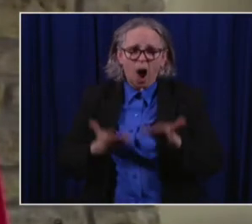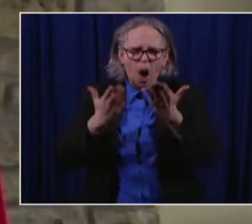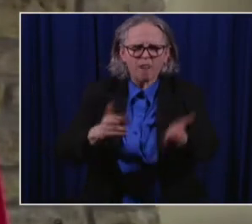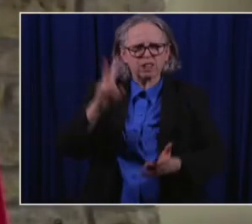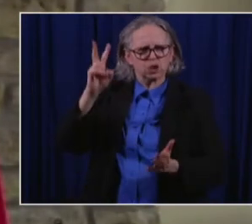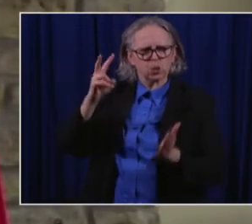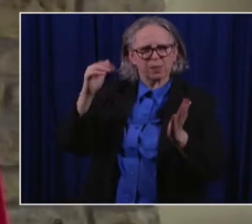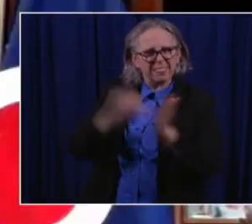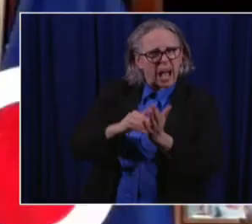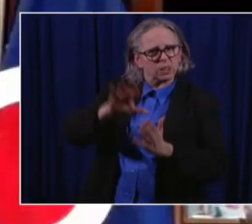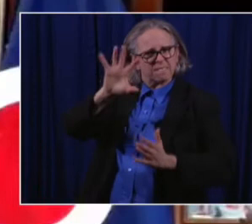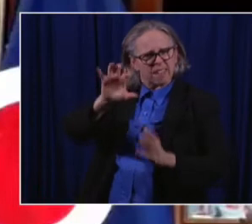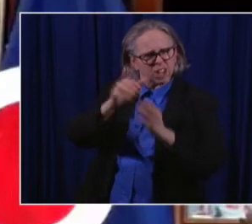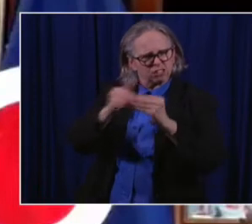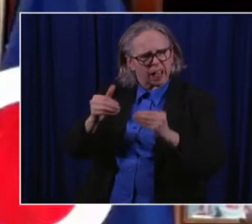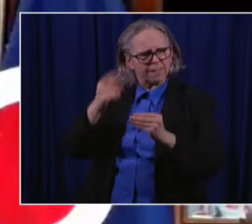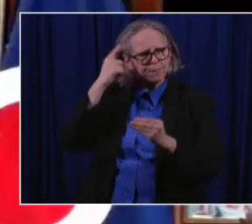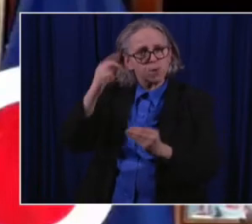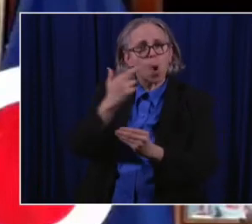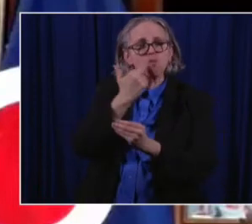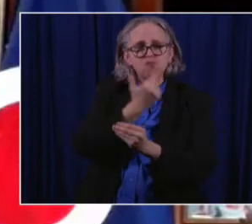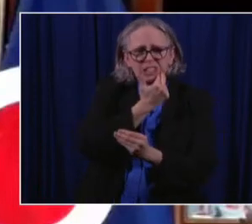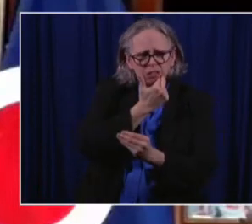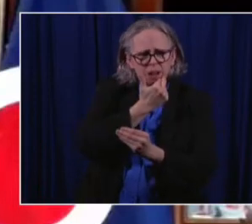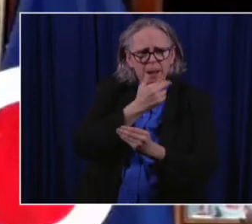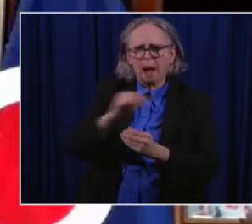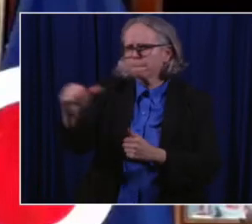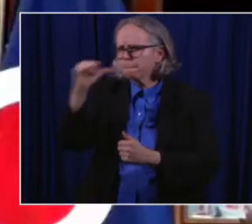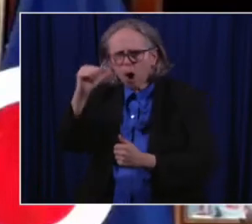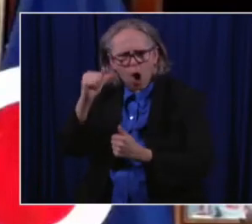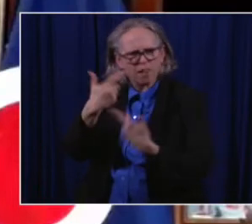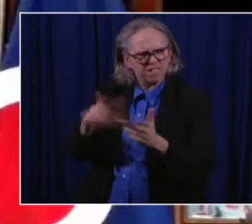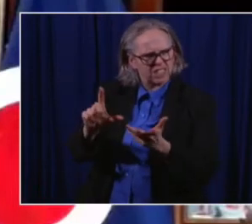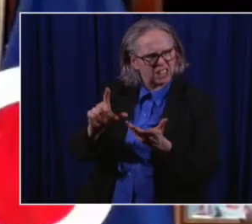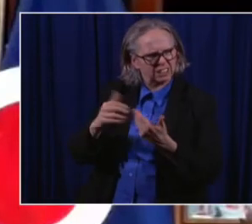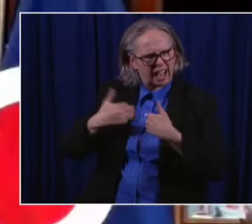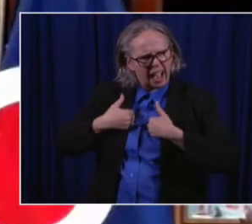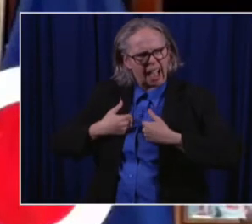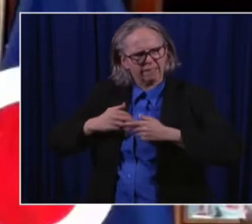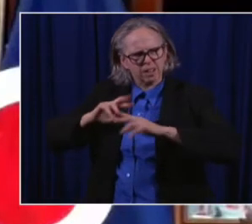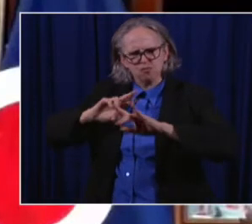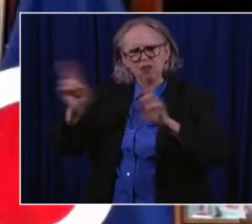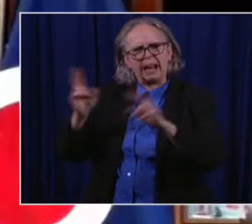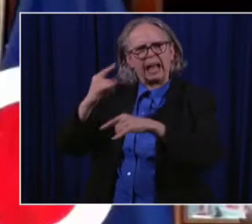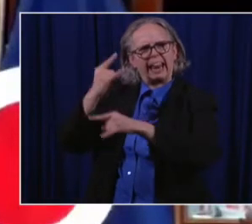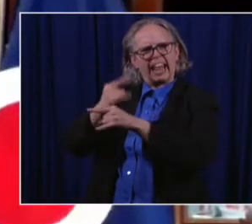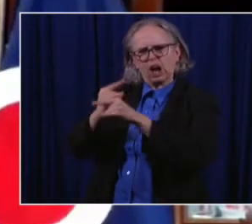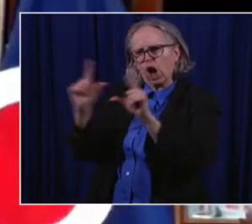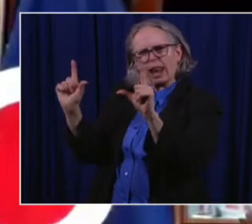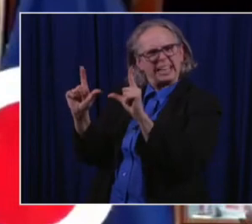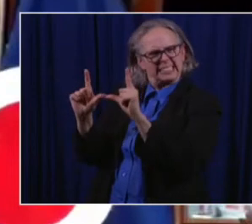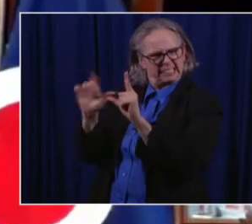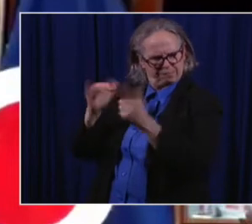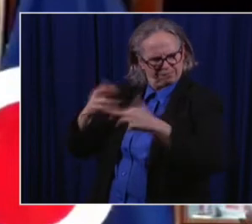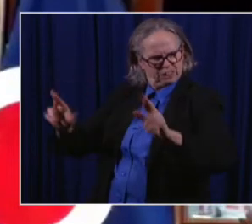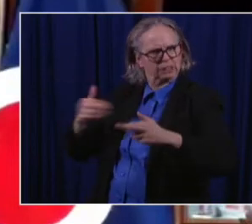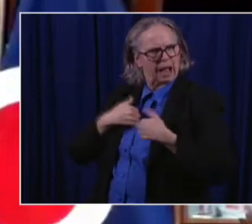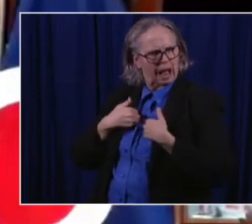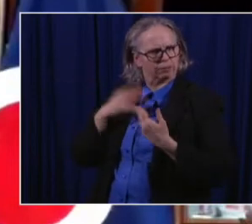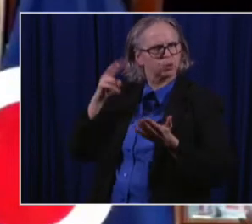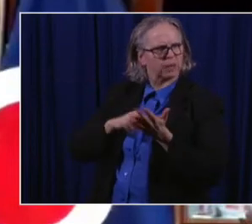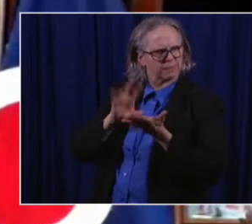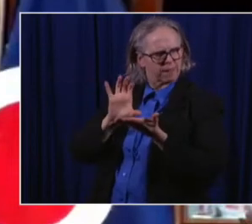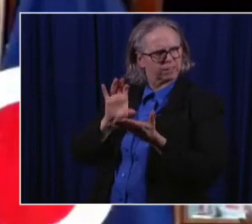bars that have on-premises liquor permits. 7,900 of those restaurants and bars have